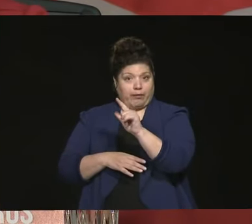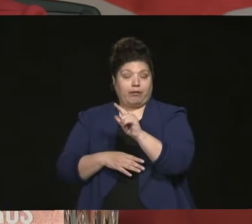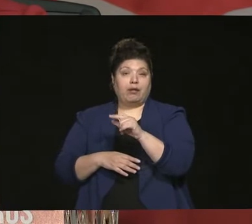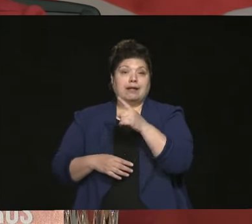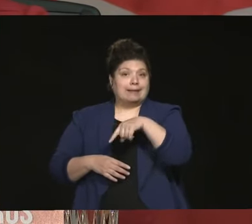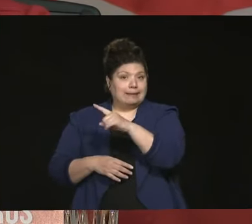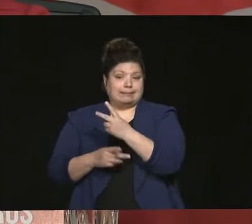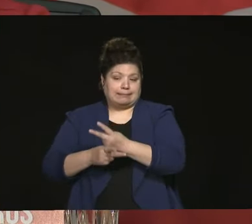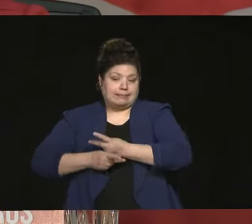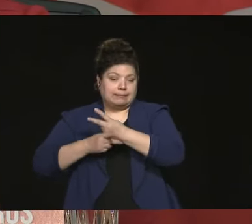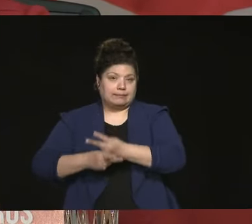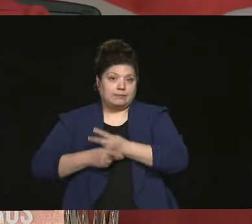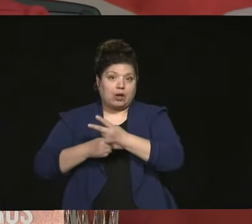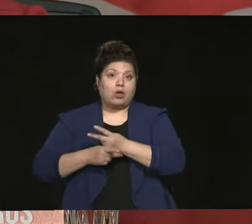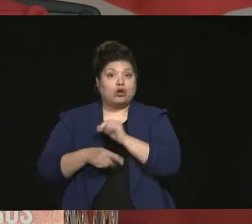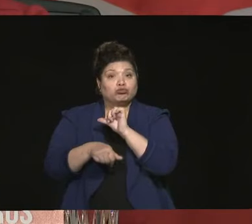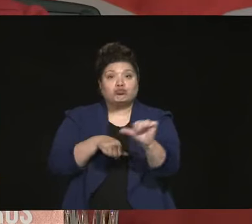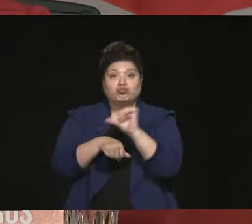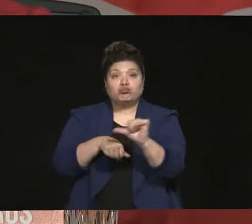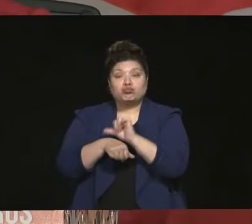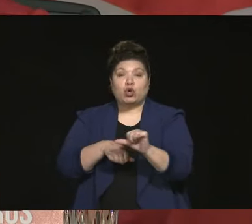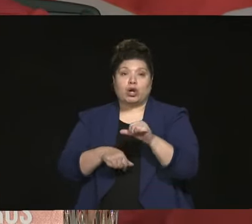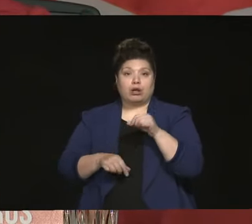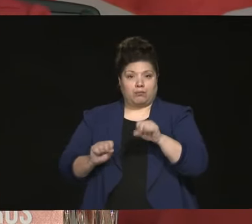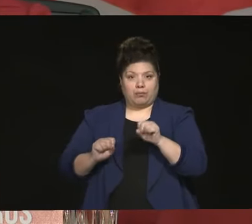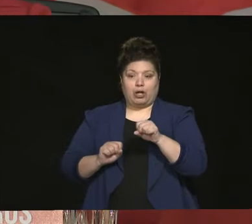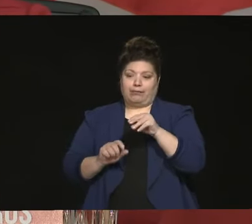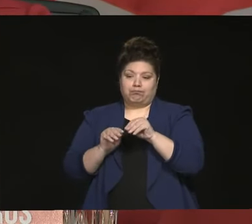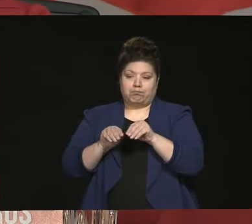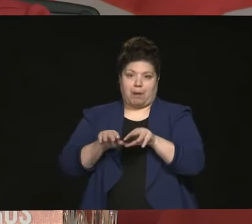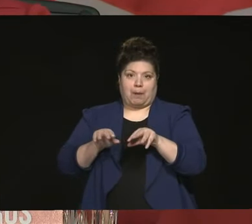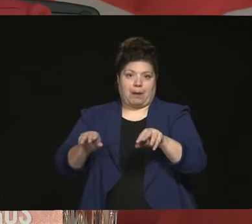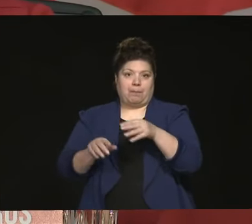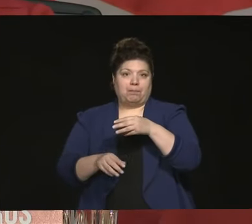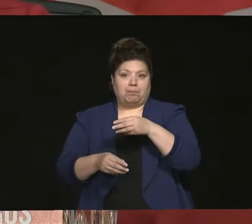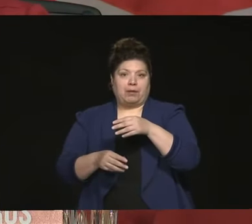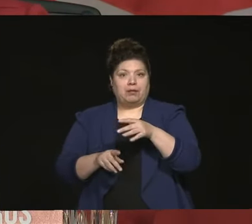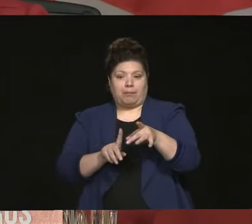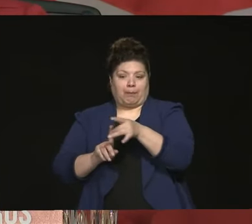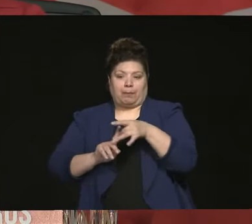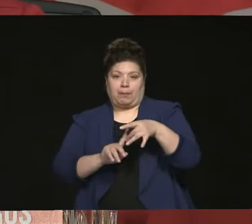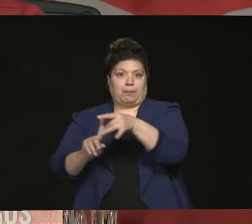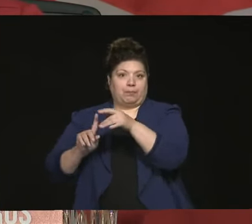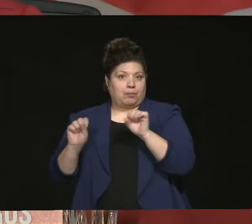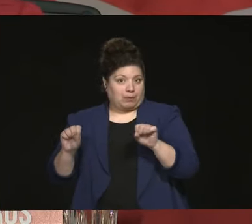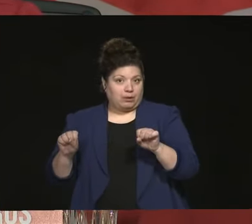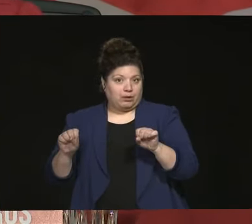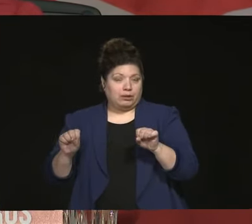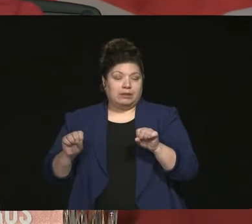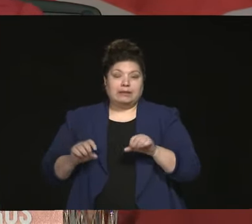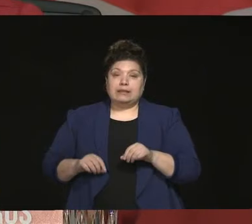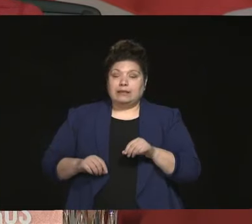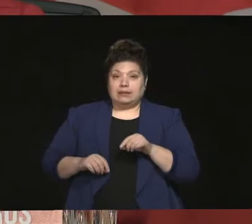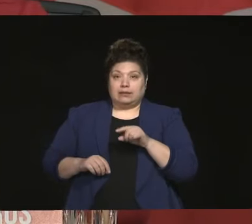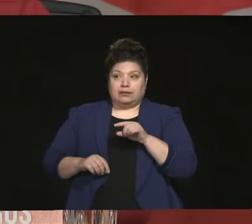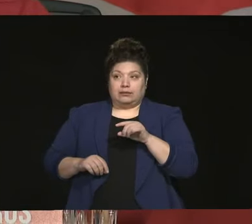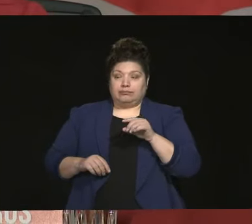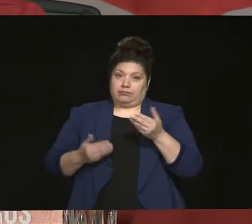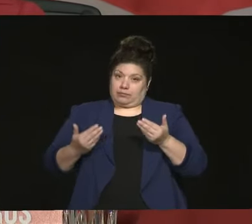possible spread of coronavirus in the work camps. And, you know, that is an effort that we need to